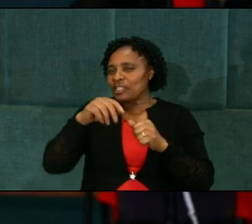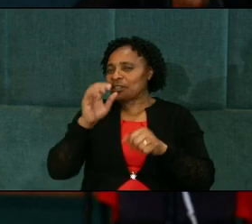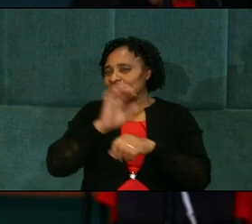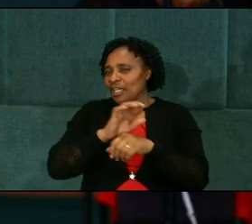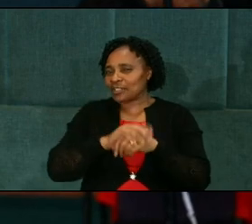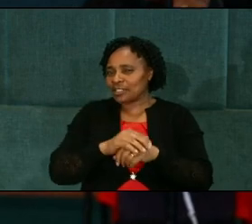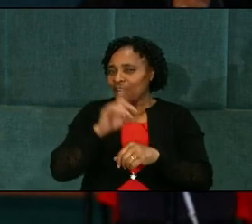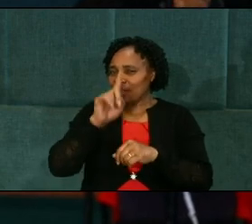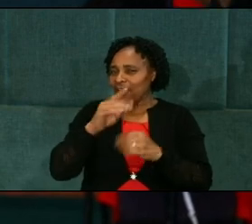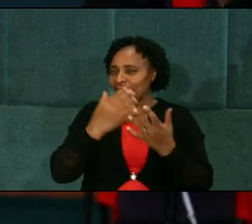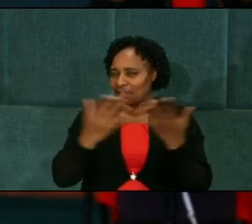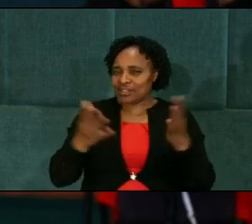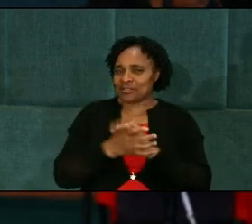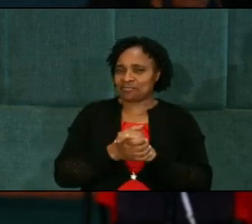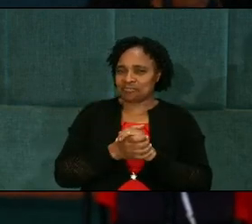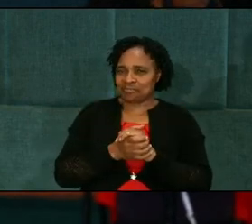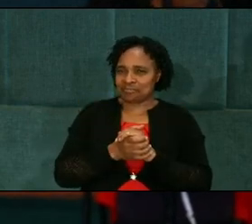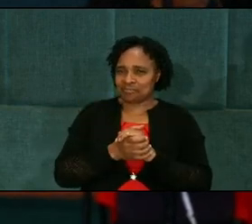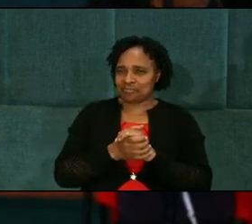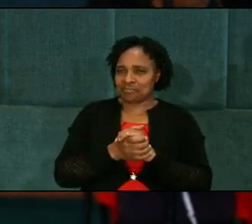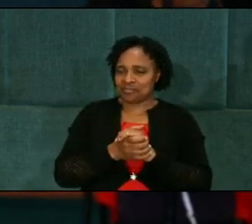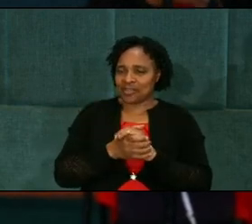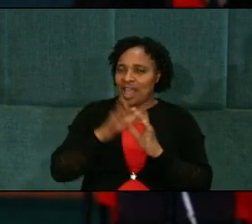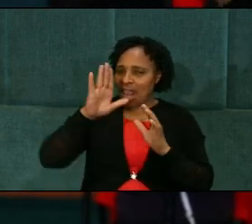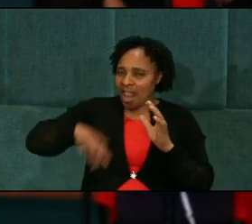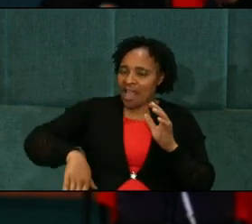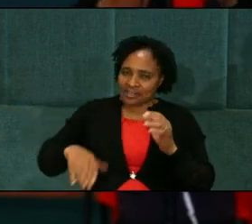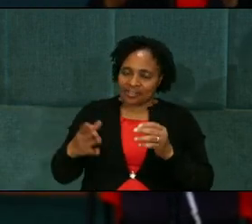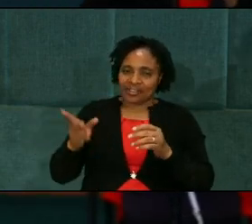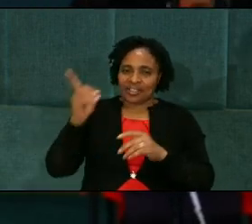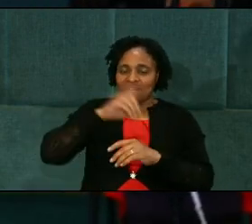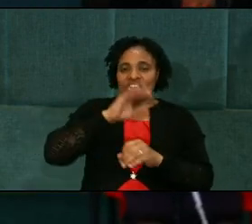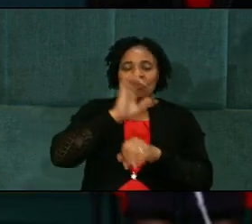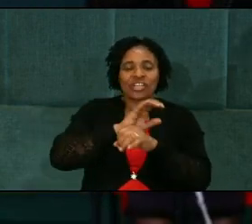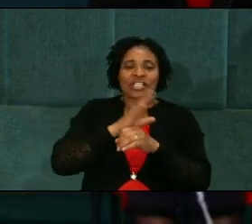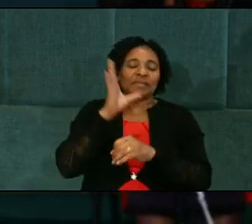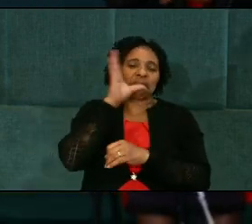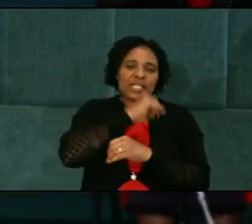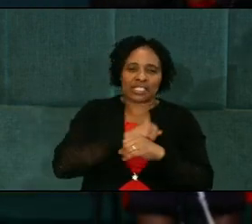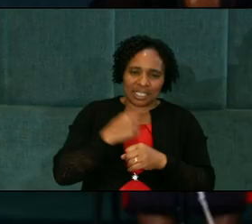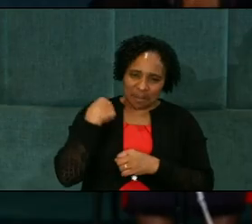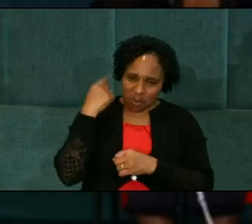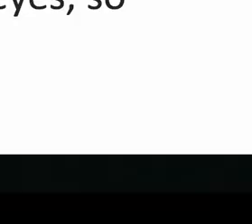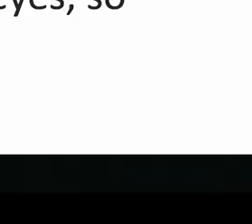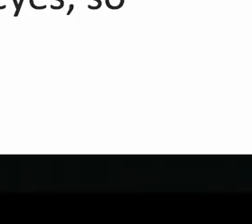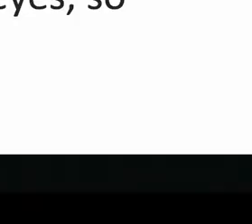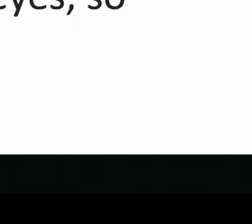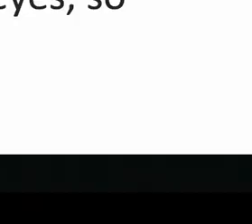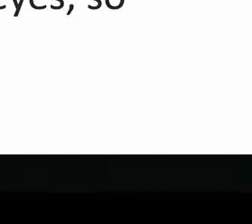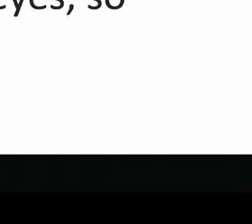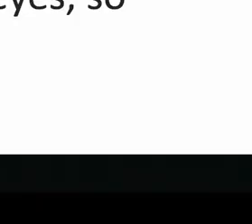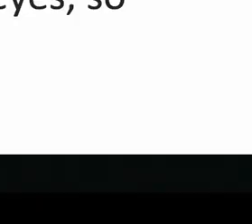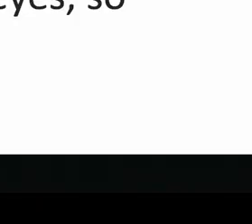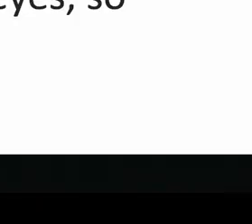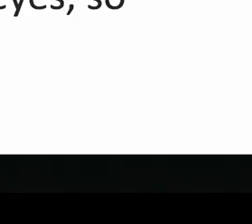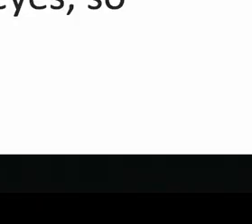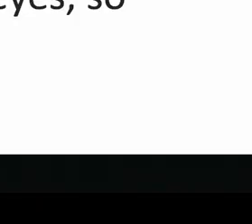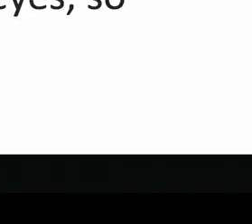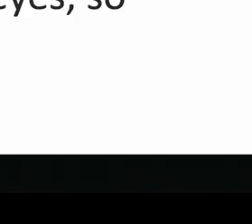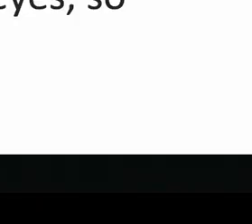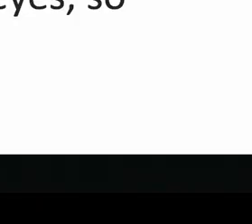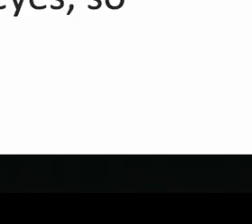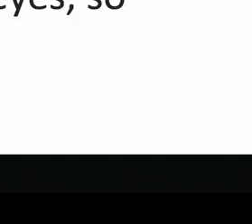three ingredients that the last day church lack. Number one, here's it. I counsel you to buy from me